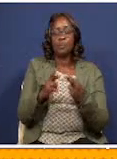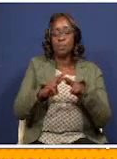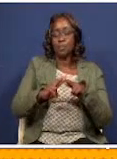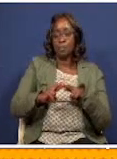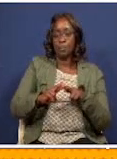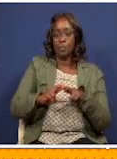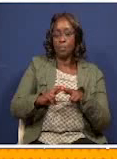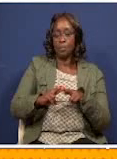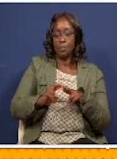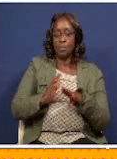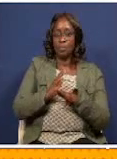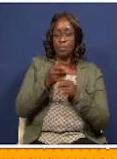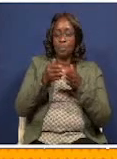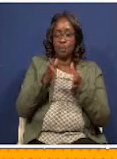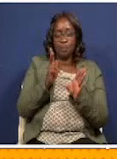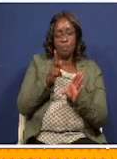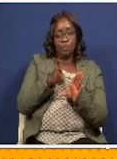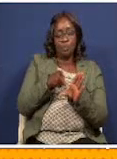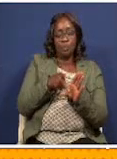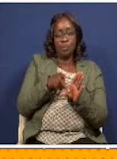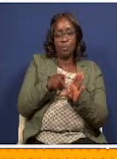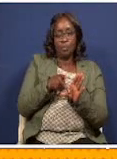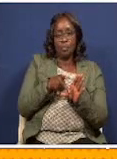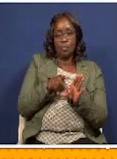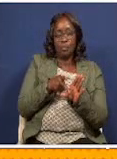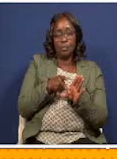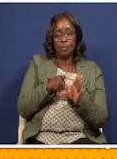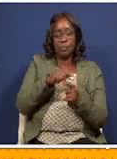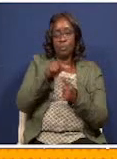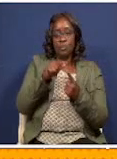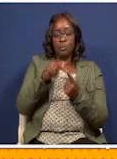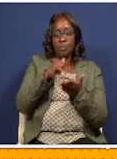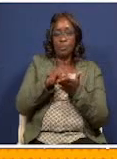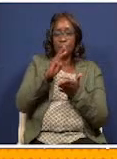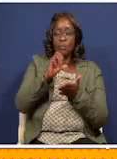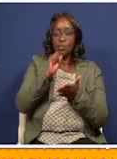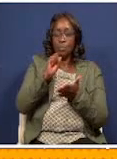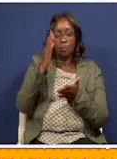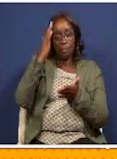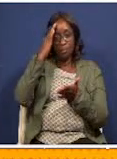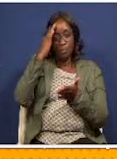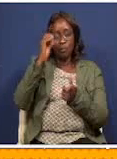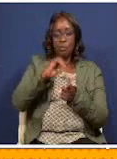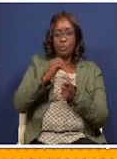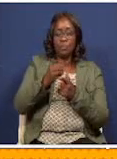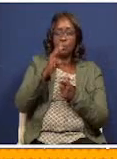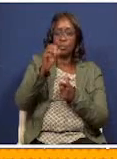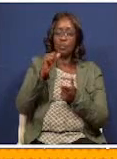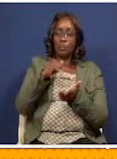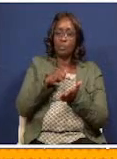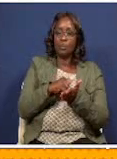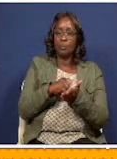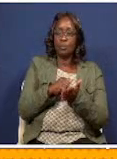requirement of public participation when it was not known, or was it